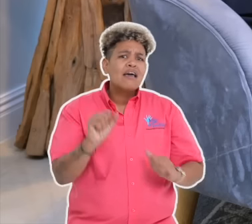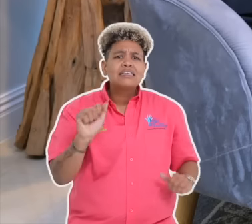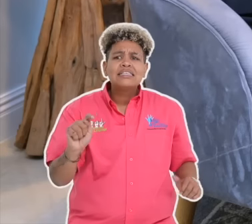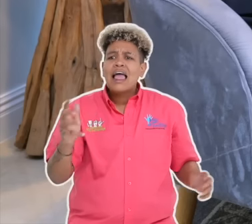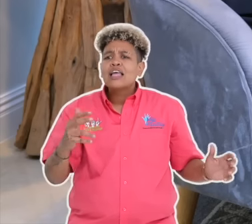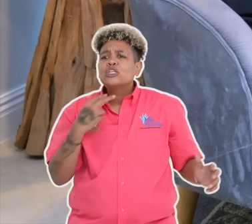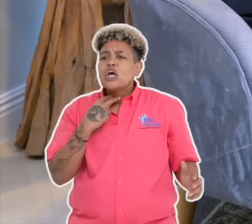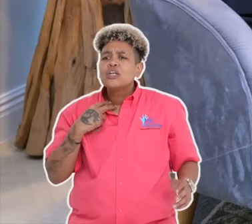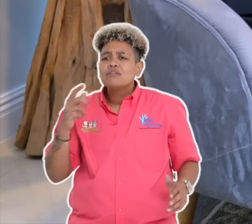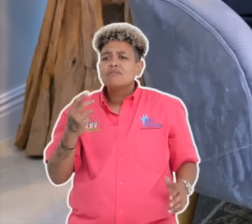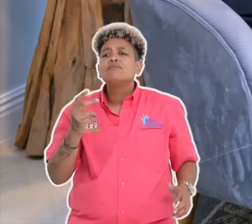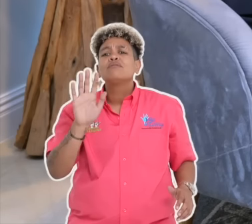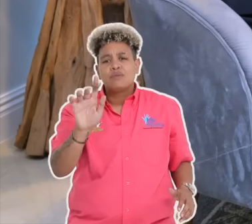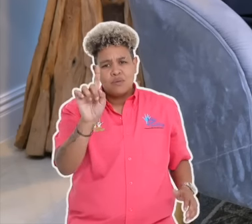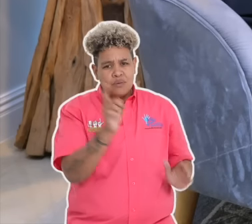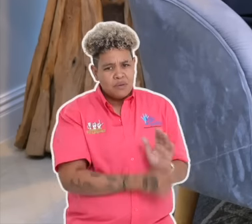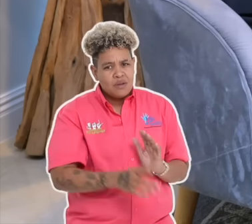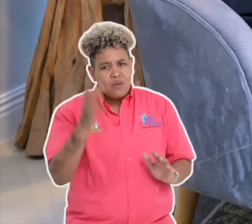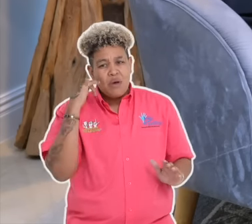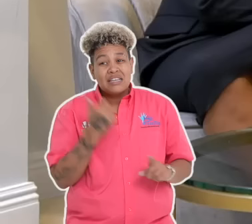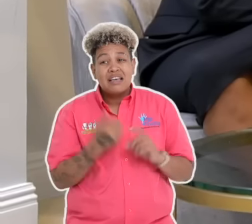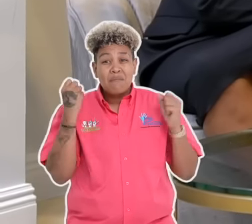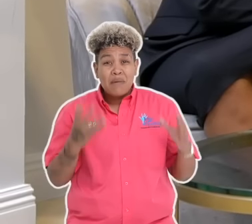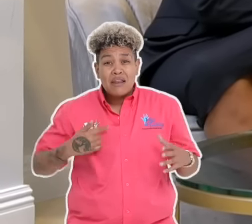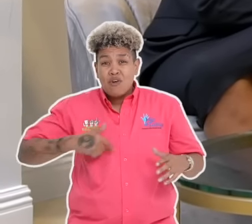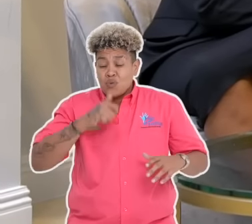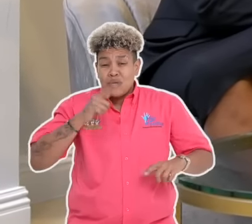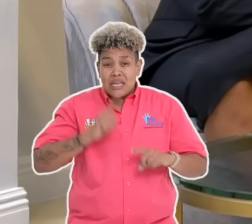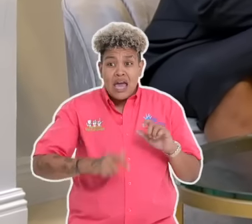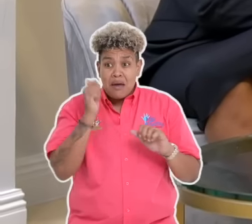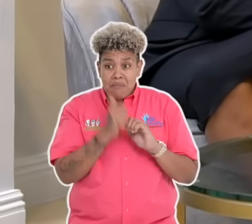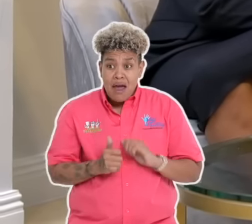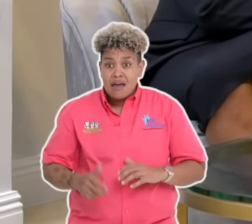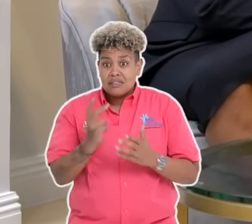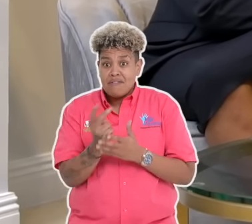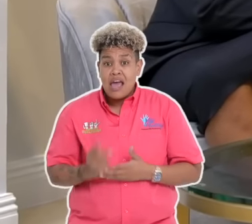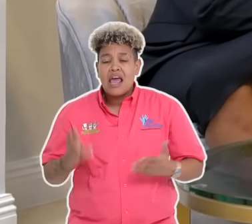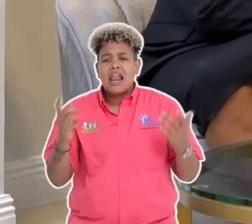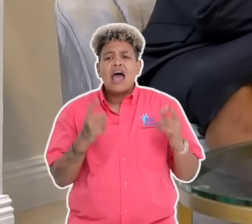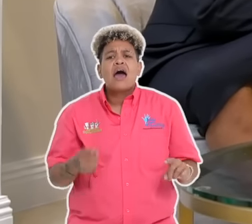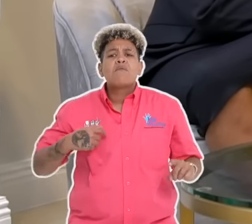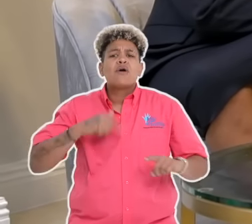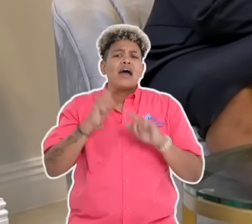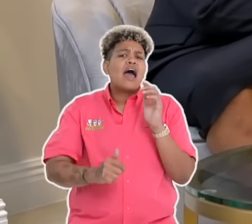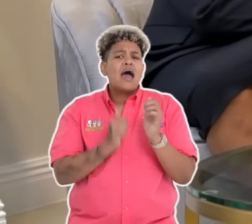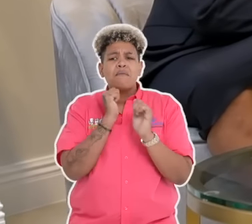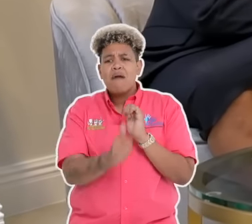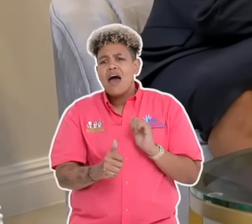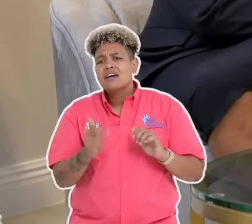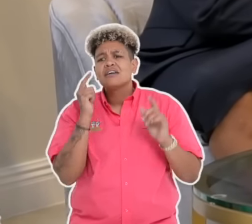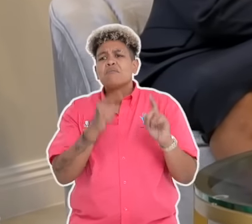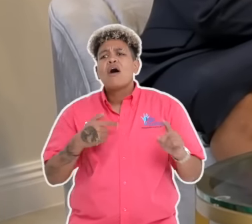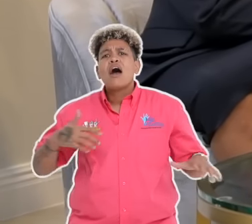not pass the SATs. Yeah. Let's just stick a pin right there. Because there's so many of us who can't get past the failure. Right.